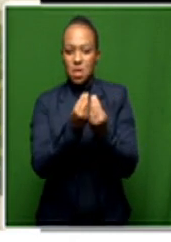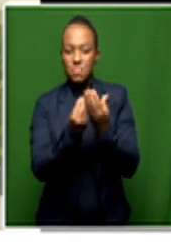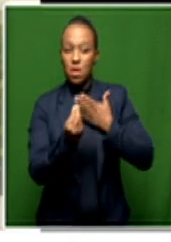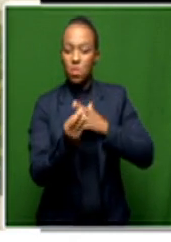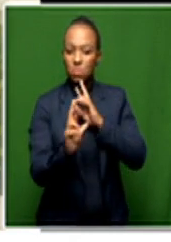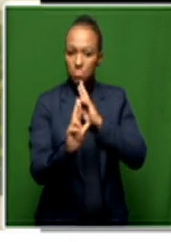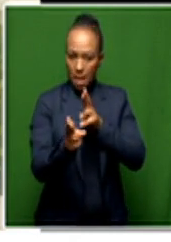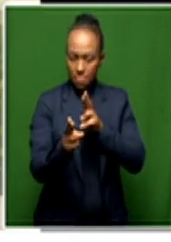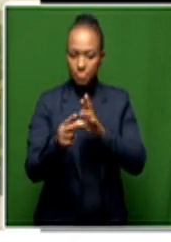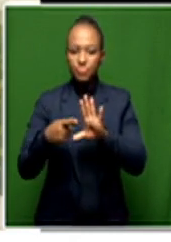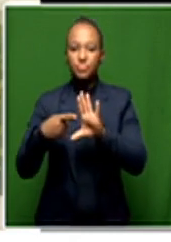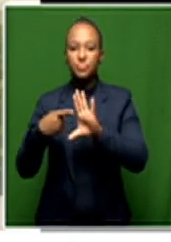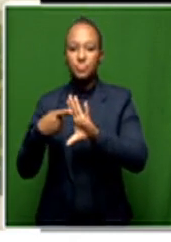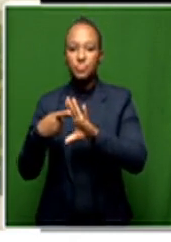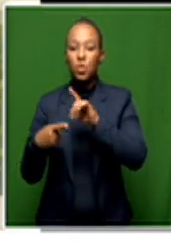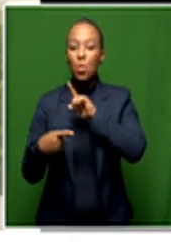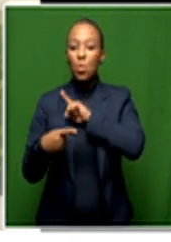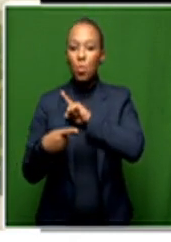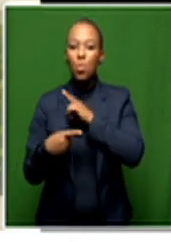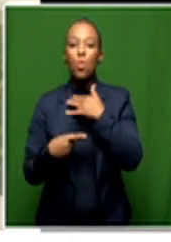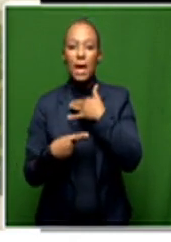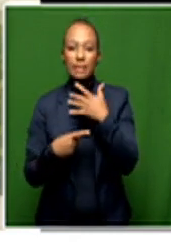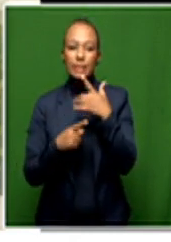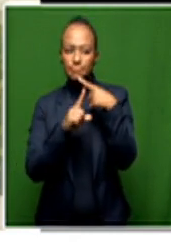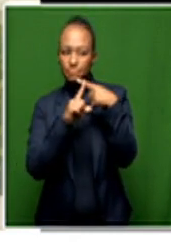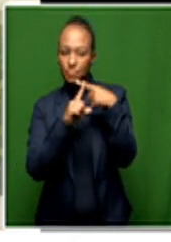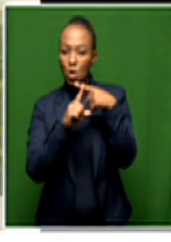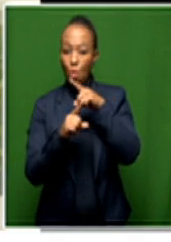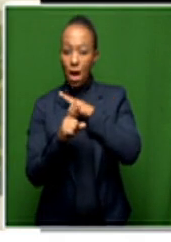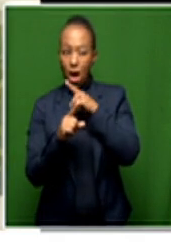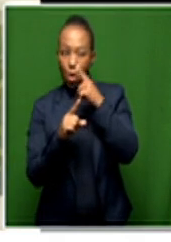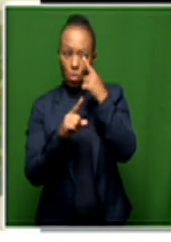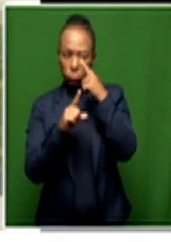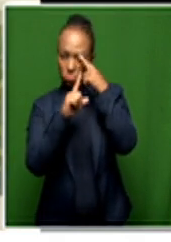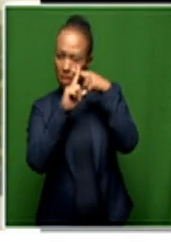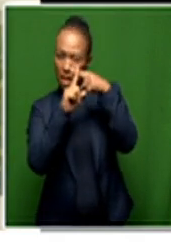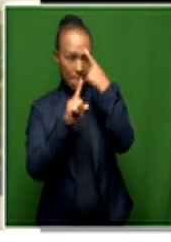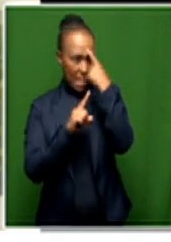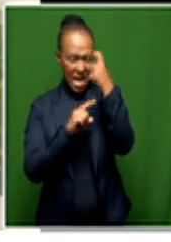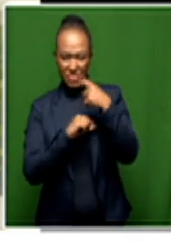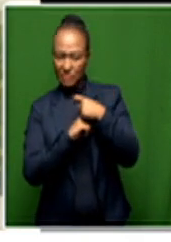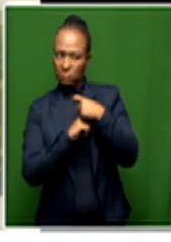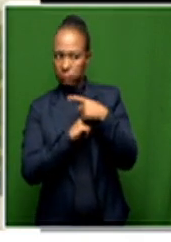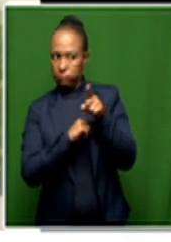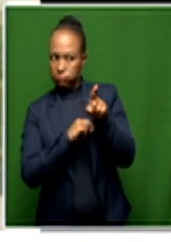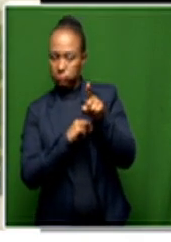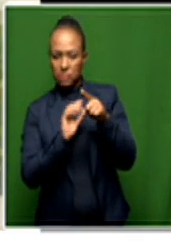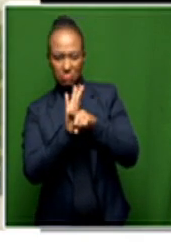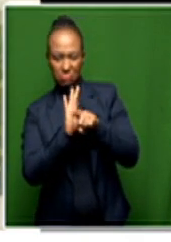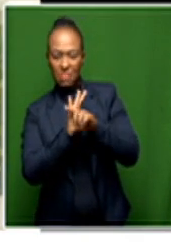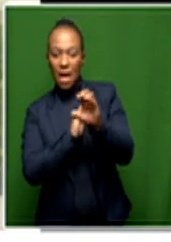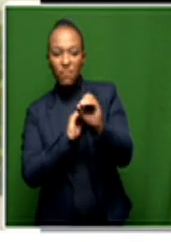One, obviously, the sentiment of pessimism is actually warranted on the part of South Africans, given what happened. And